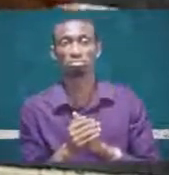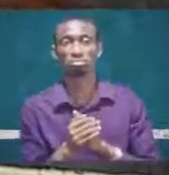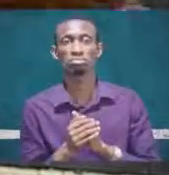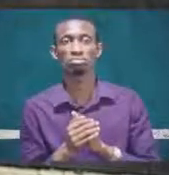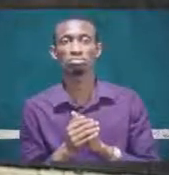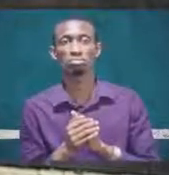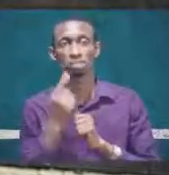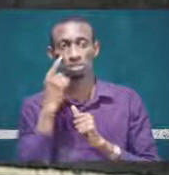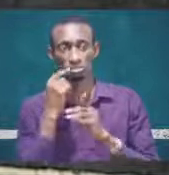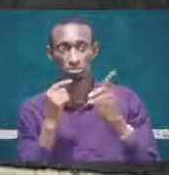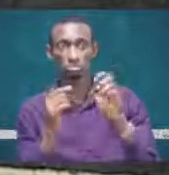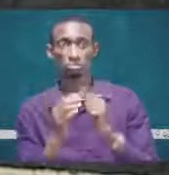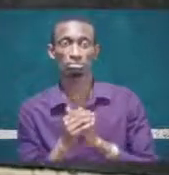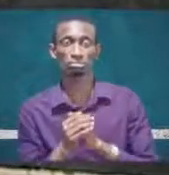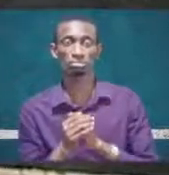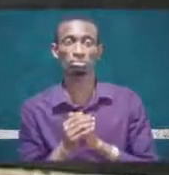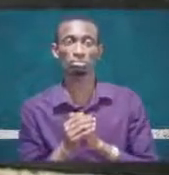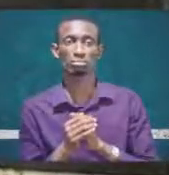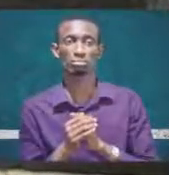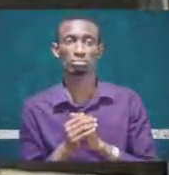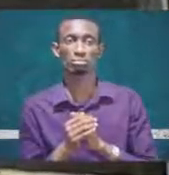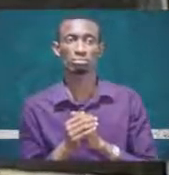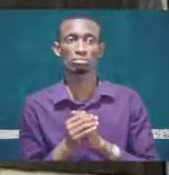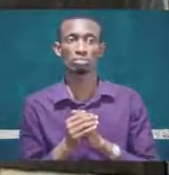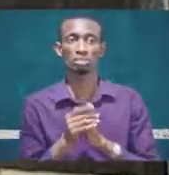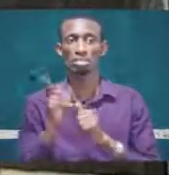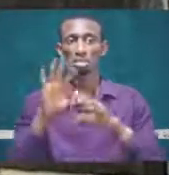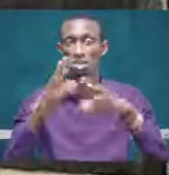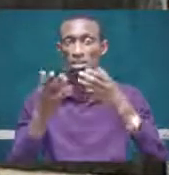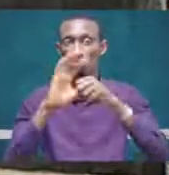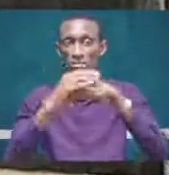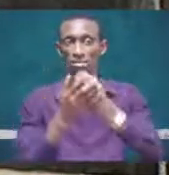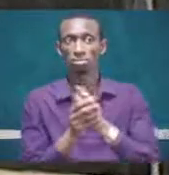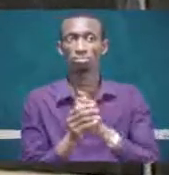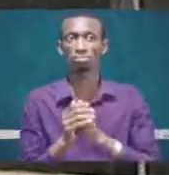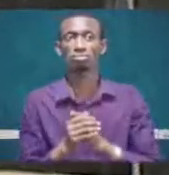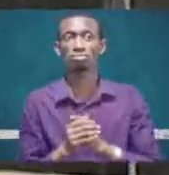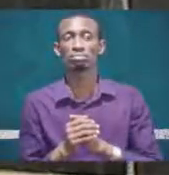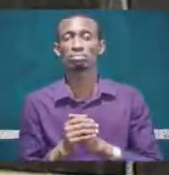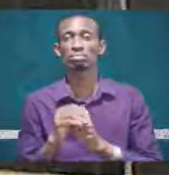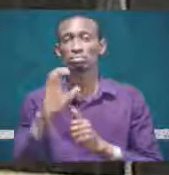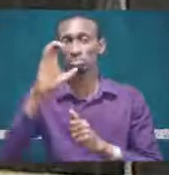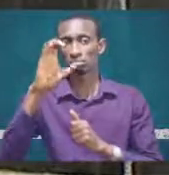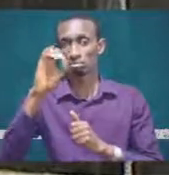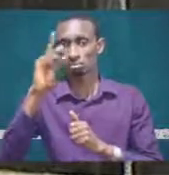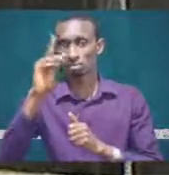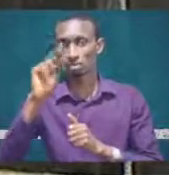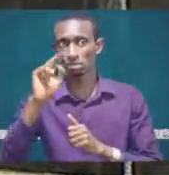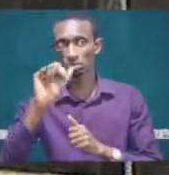extreme right. So this is how we form the codons. That's 1, codon